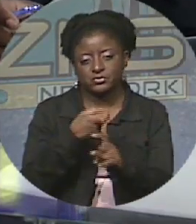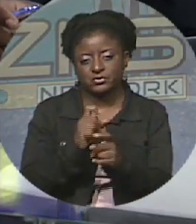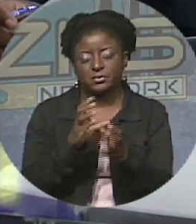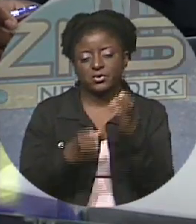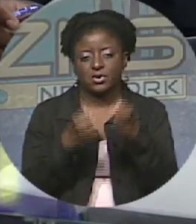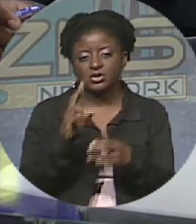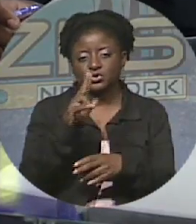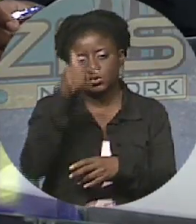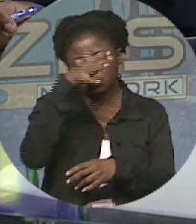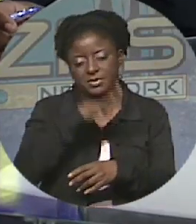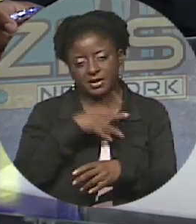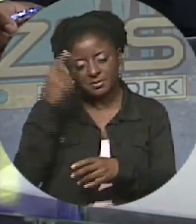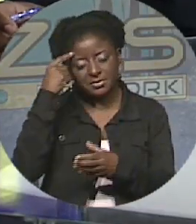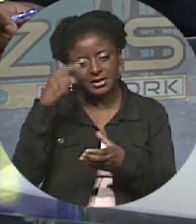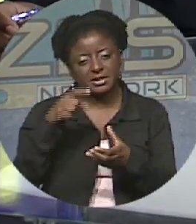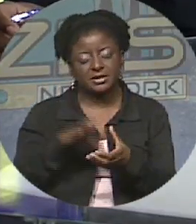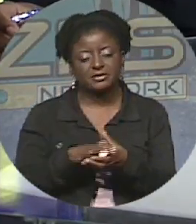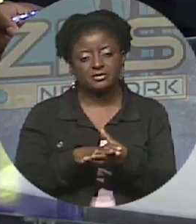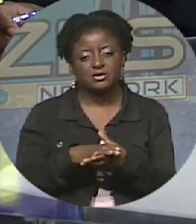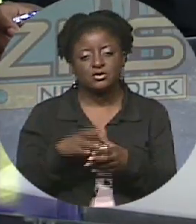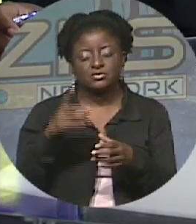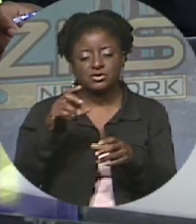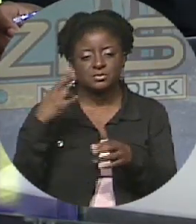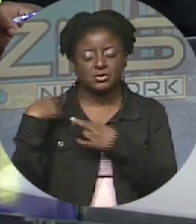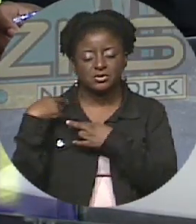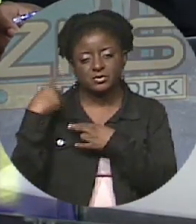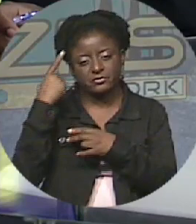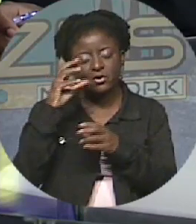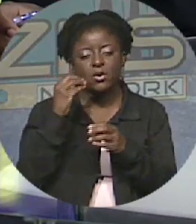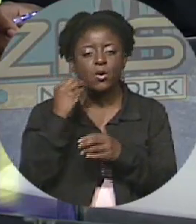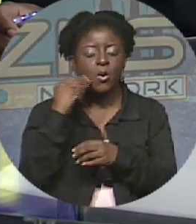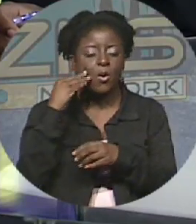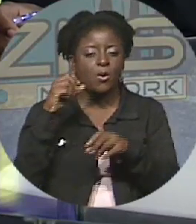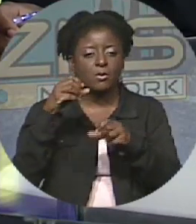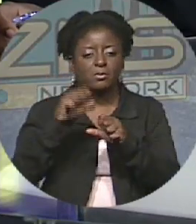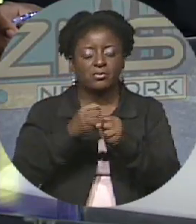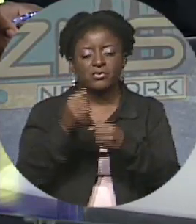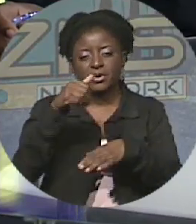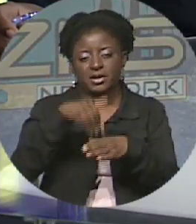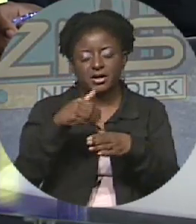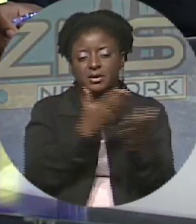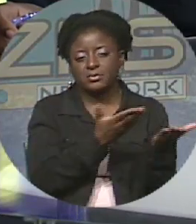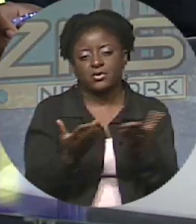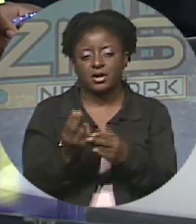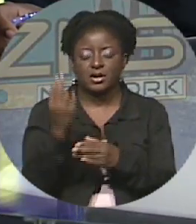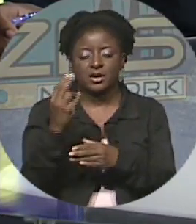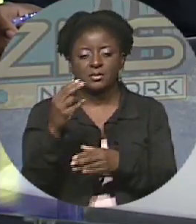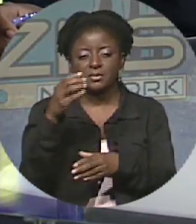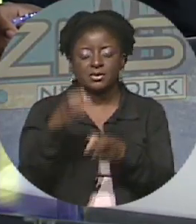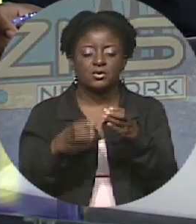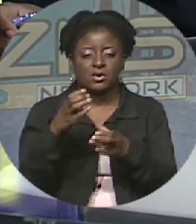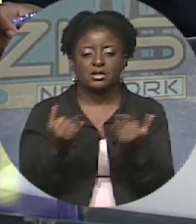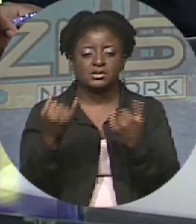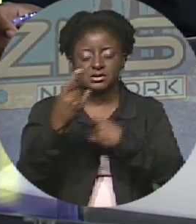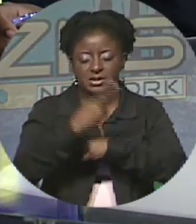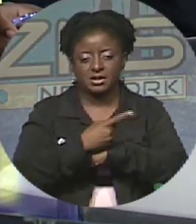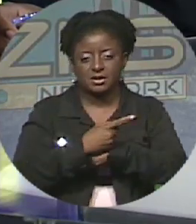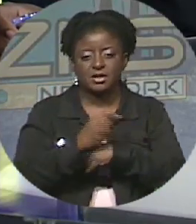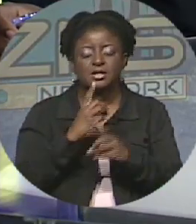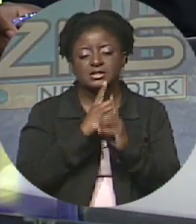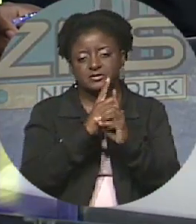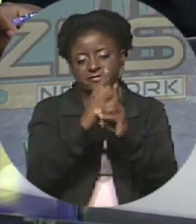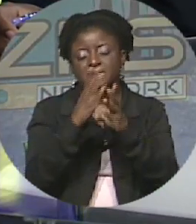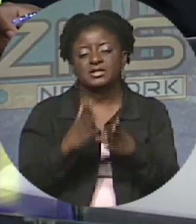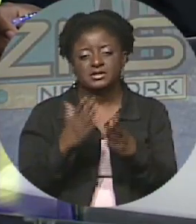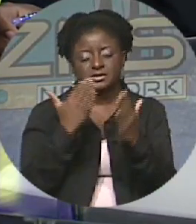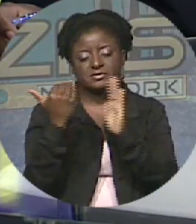men believed to be responsible for home invasions in eastern New Providence arraigned before a magistrate today. Fern Carey tells us that the defendants